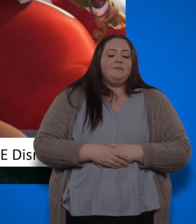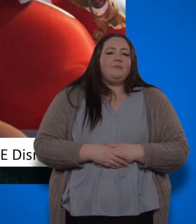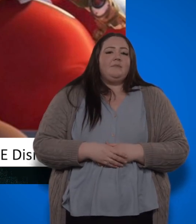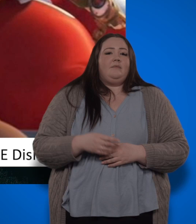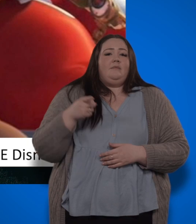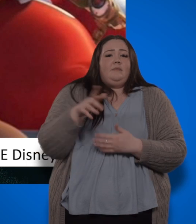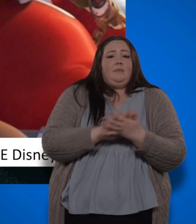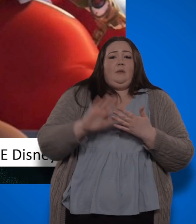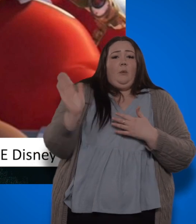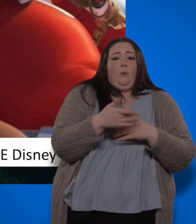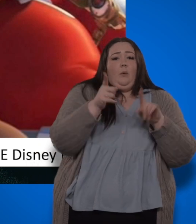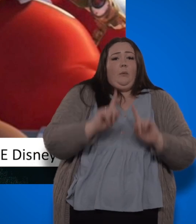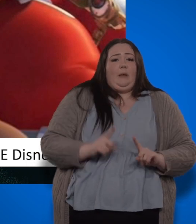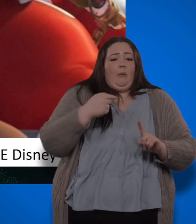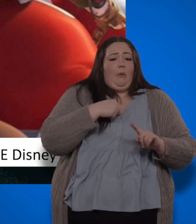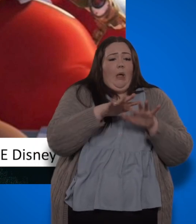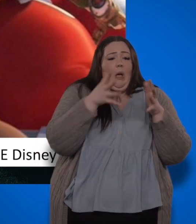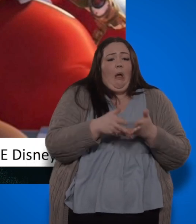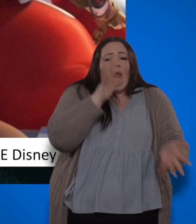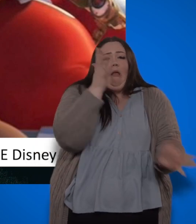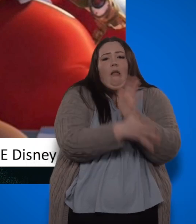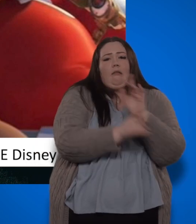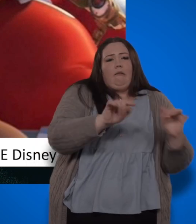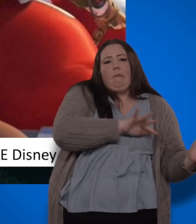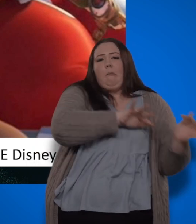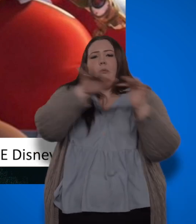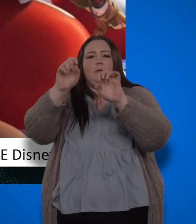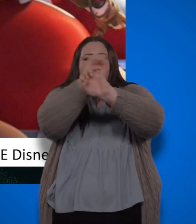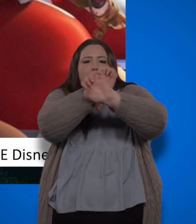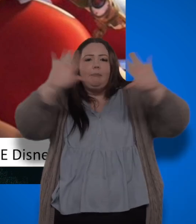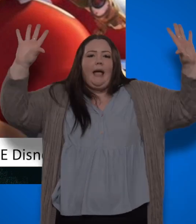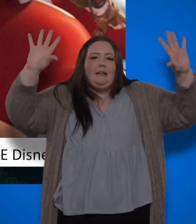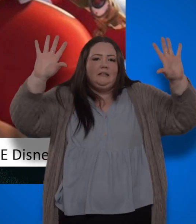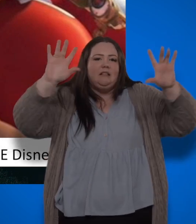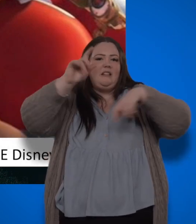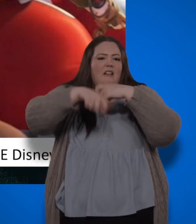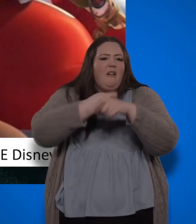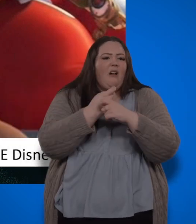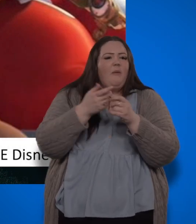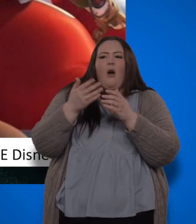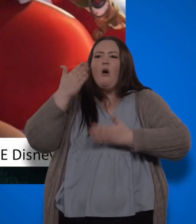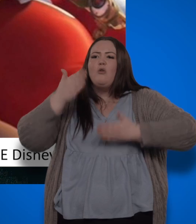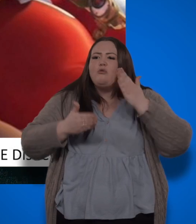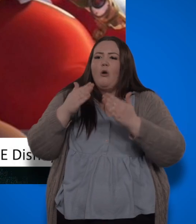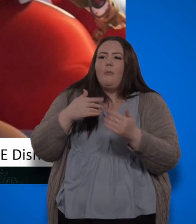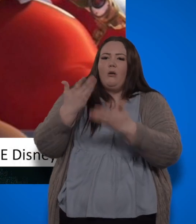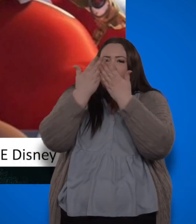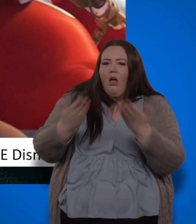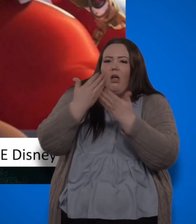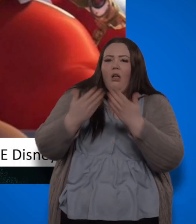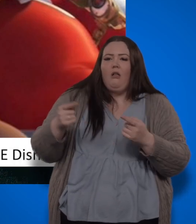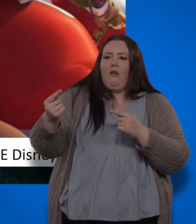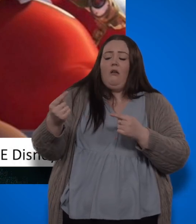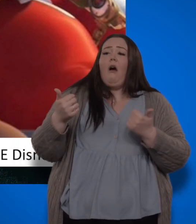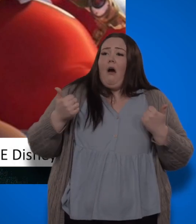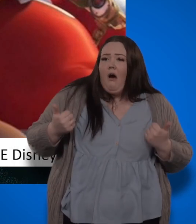massive space liners where we're served by intelligent robots and able to lead lives of indolence and ease. And here's an image